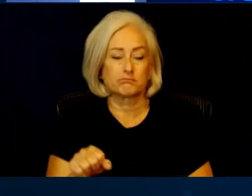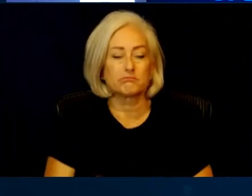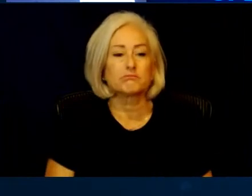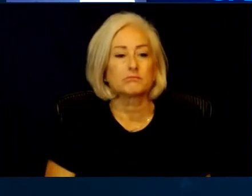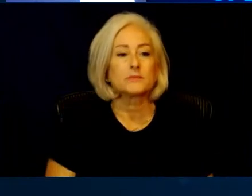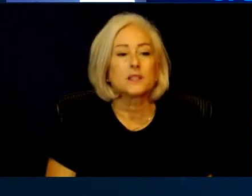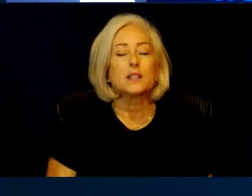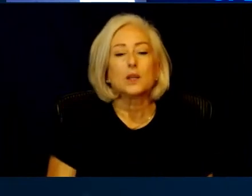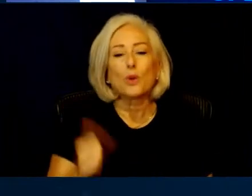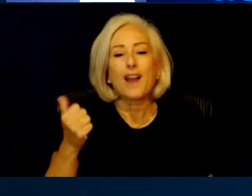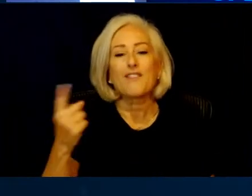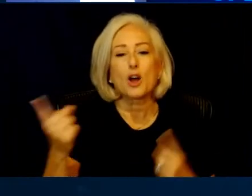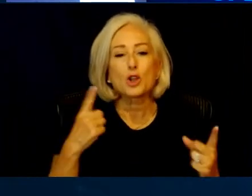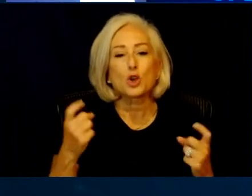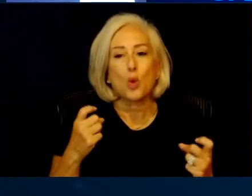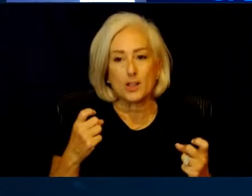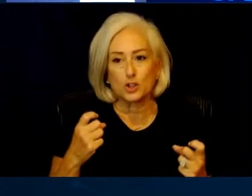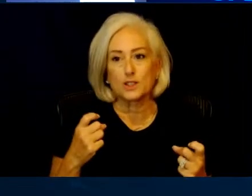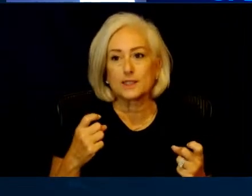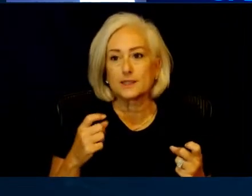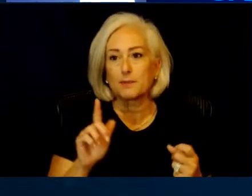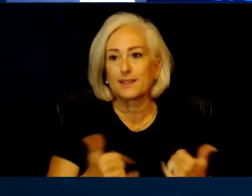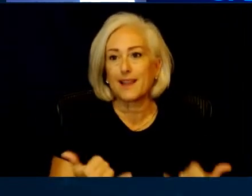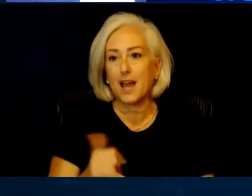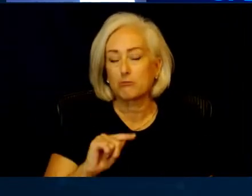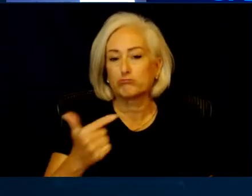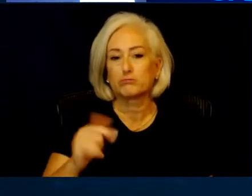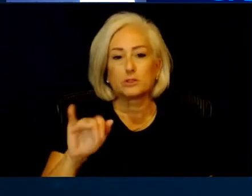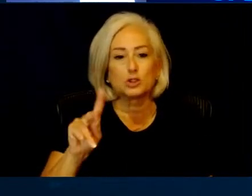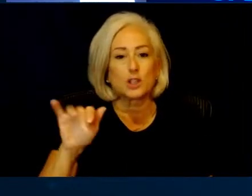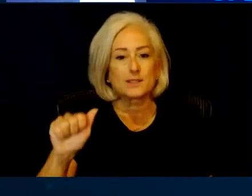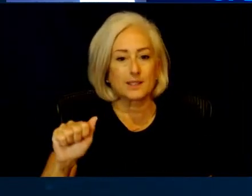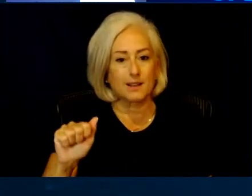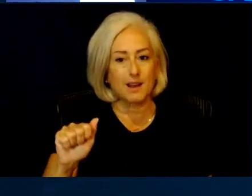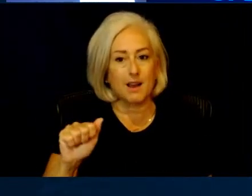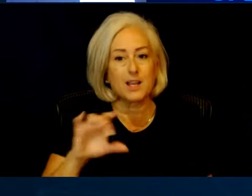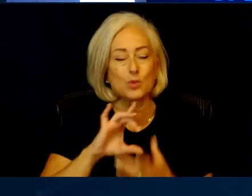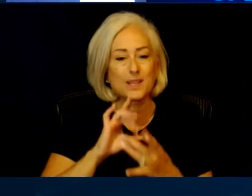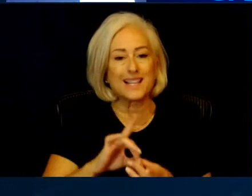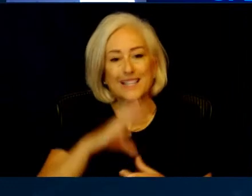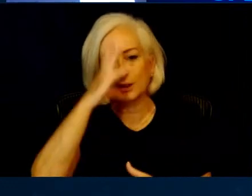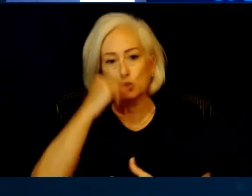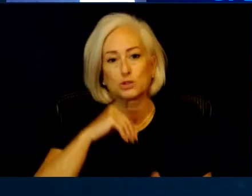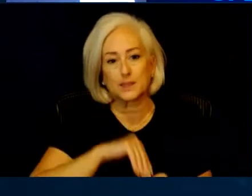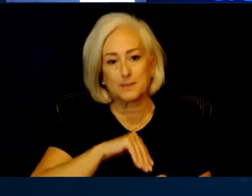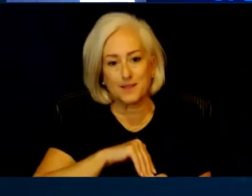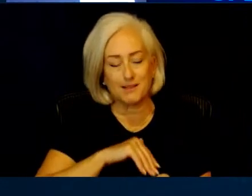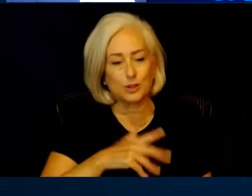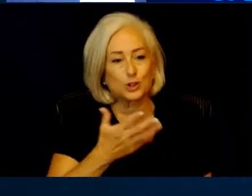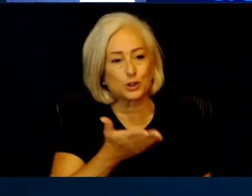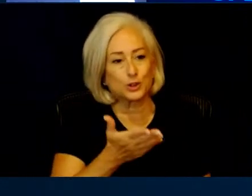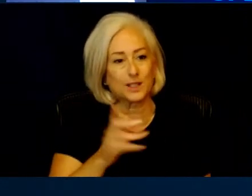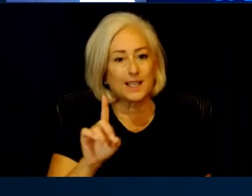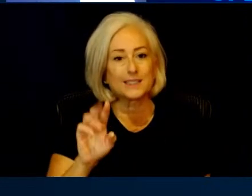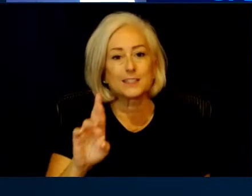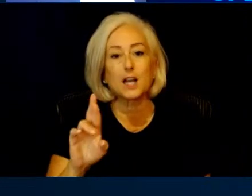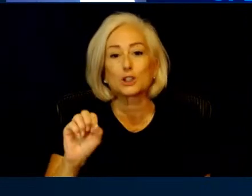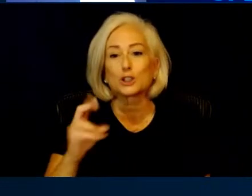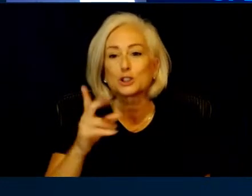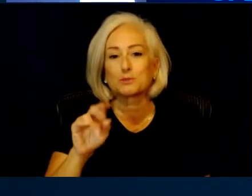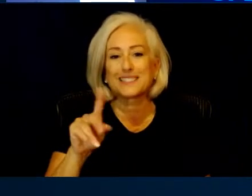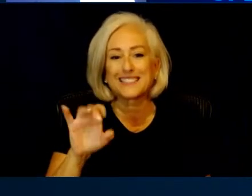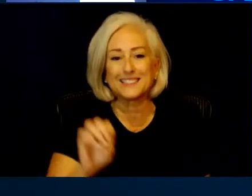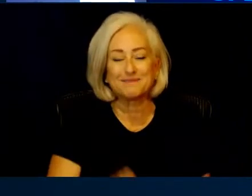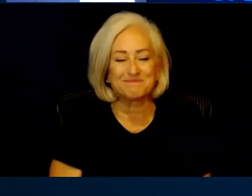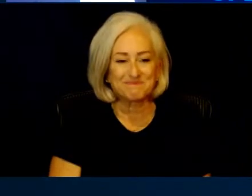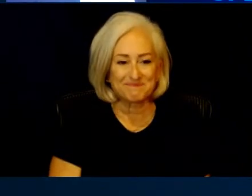want to toss it back to Jessica in the field with her sleep doctors and also Dr. Schmidtke as well. Jess, why don't